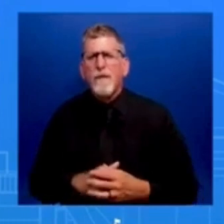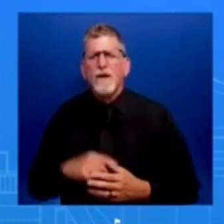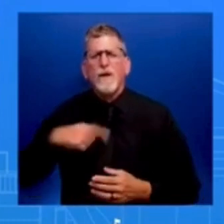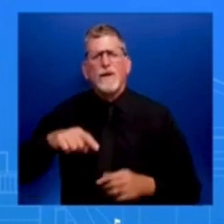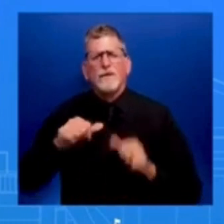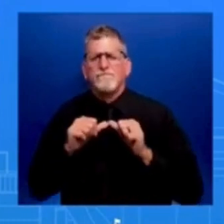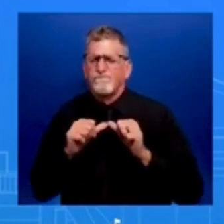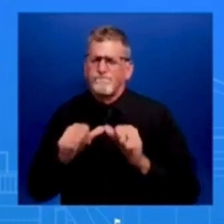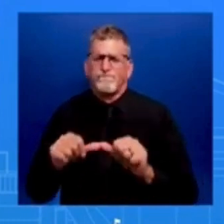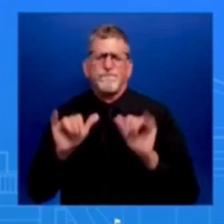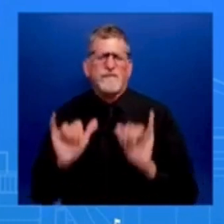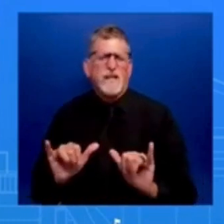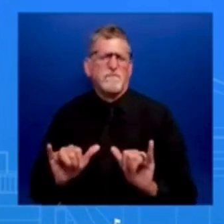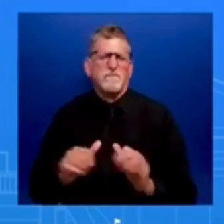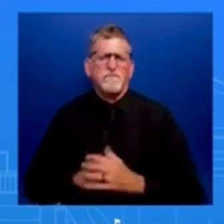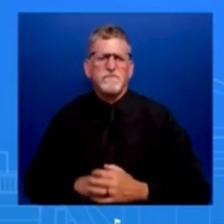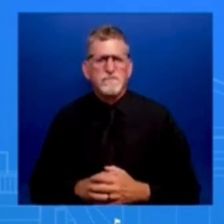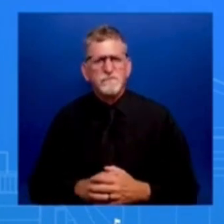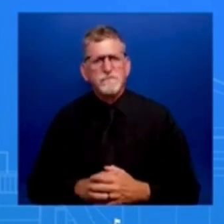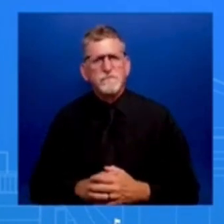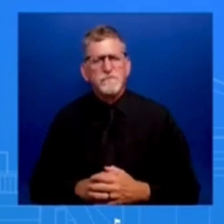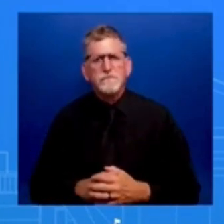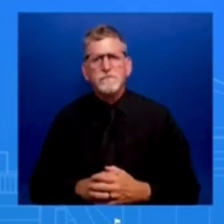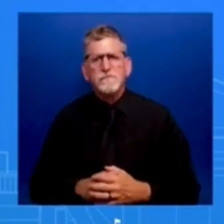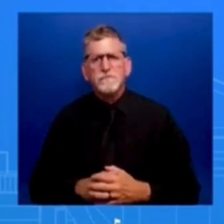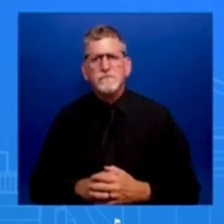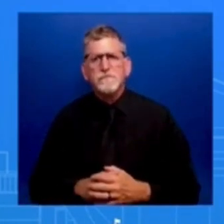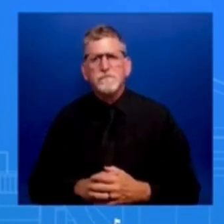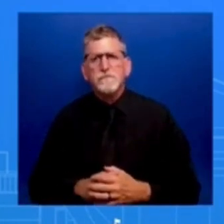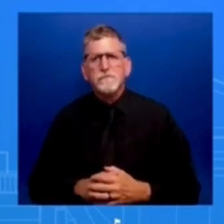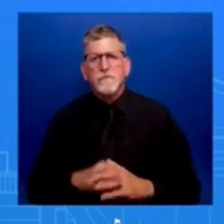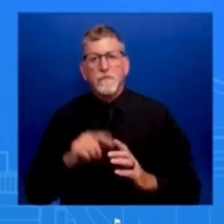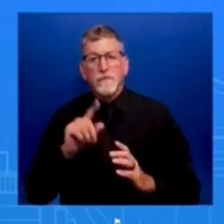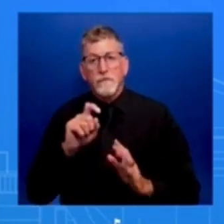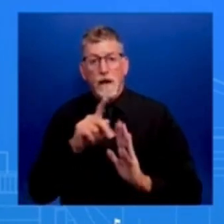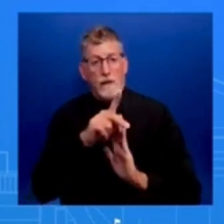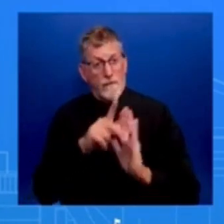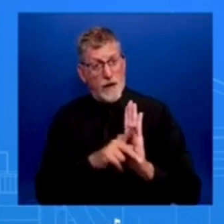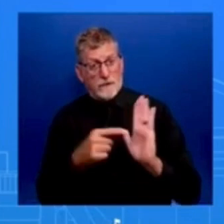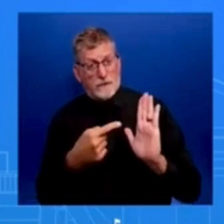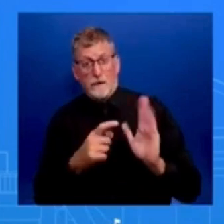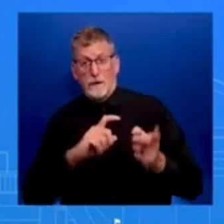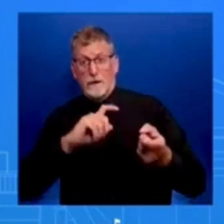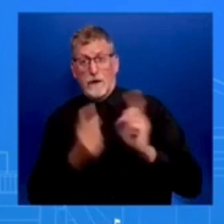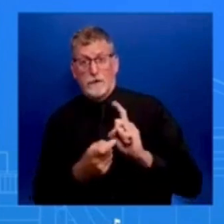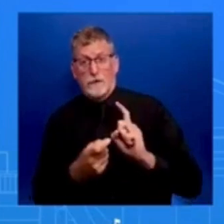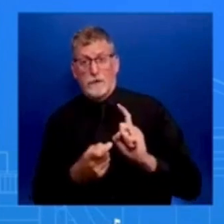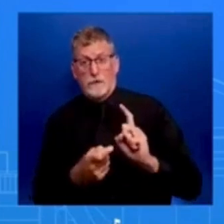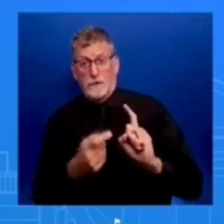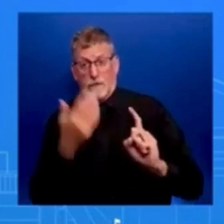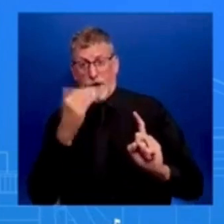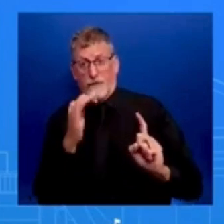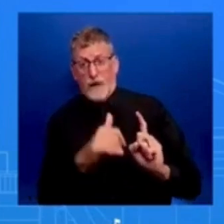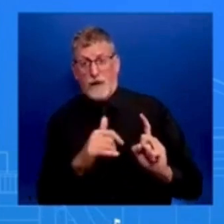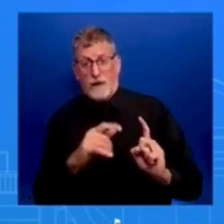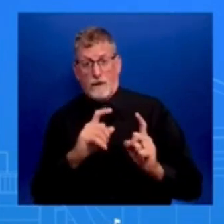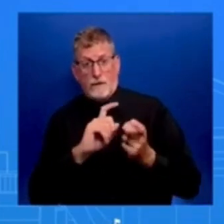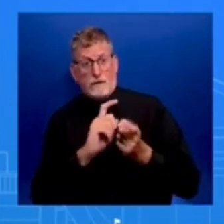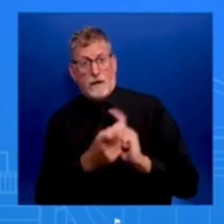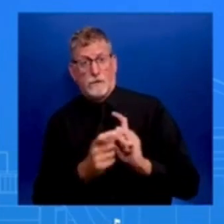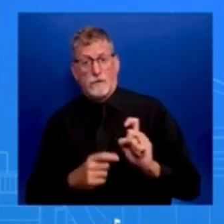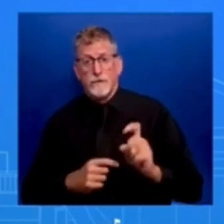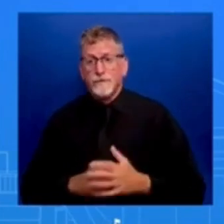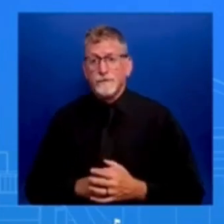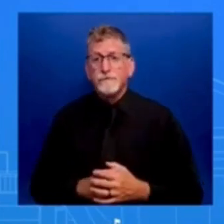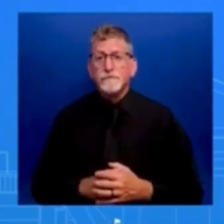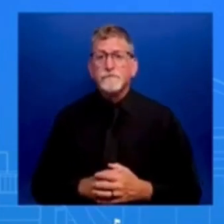any policy change in that, in the sense that the U.S. isn't part of the ICC, obviously? No, I totally understand. We're just going to